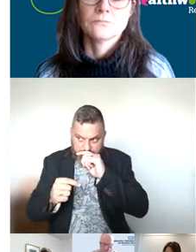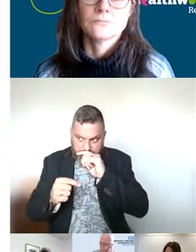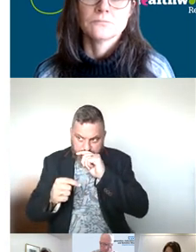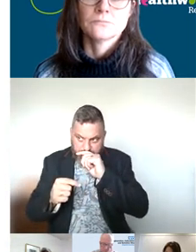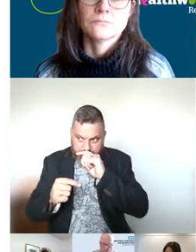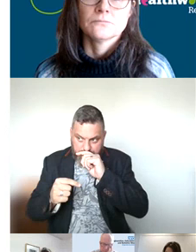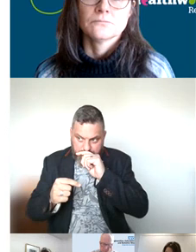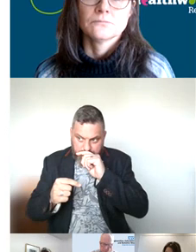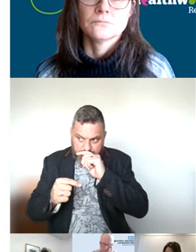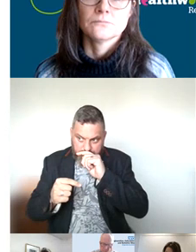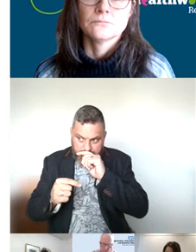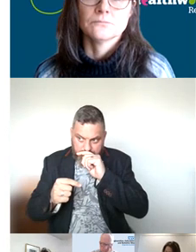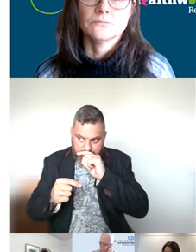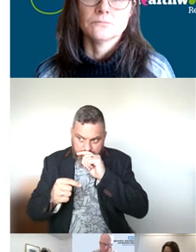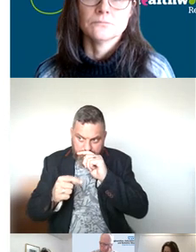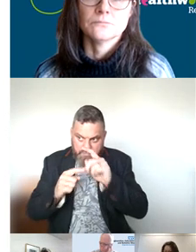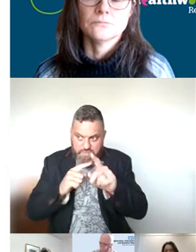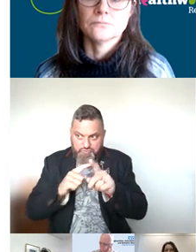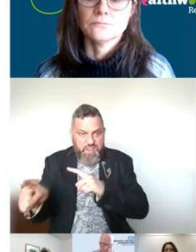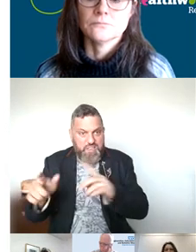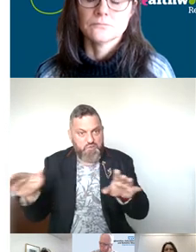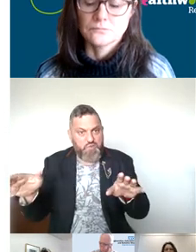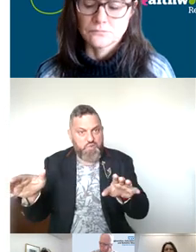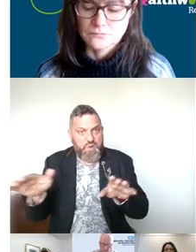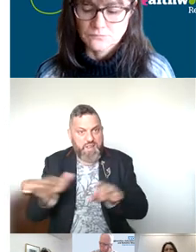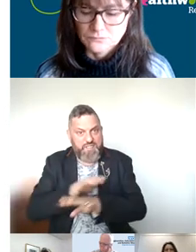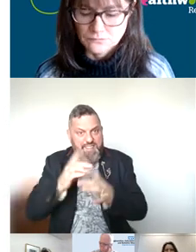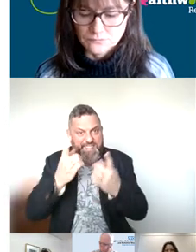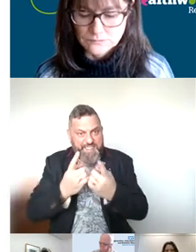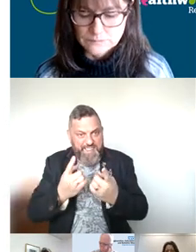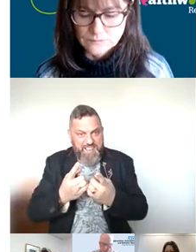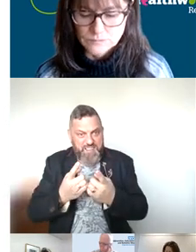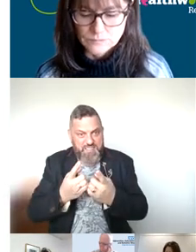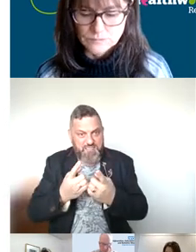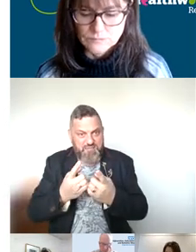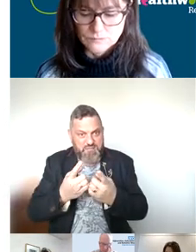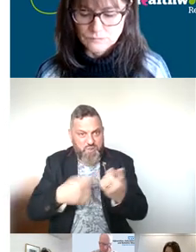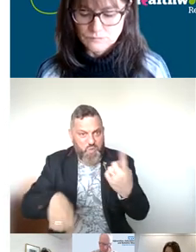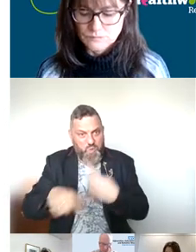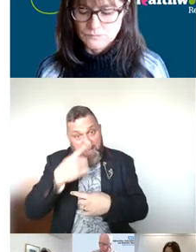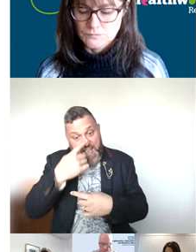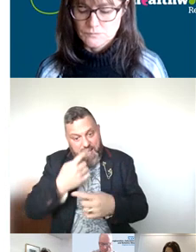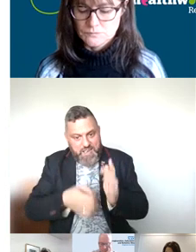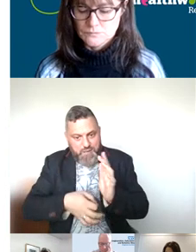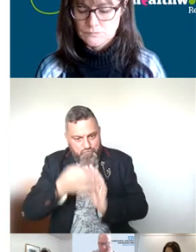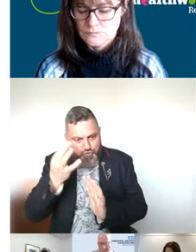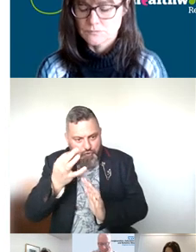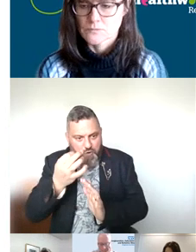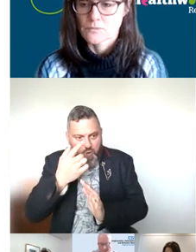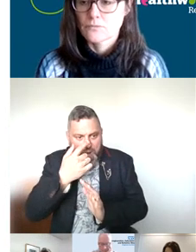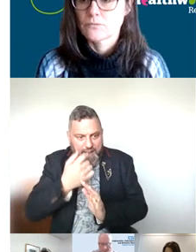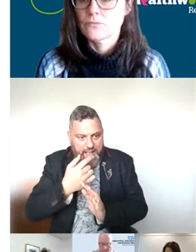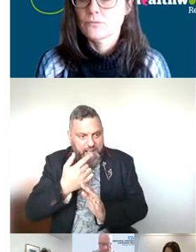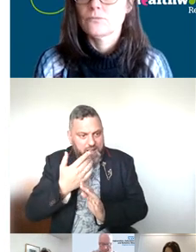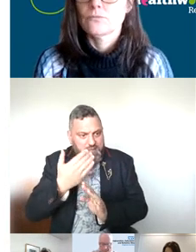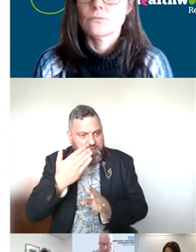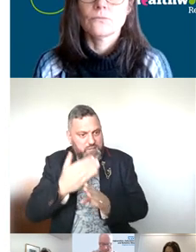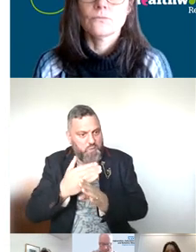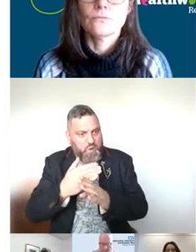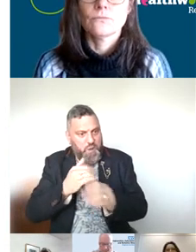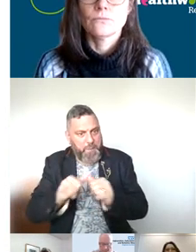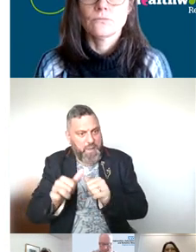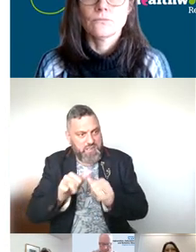tackling things that we know are areas where we could do more or we could work differently